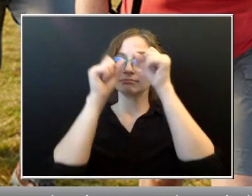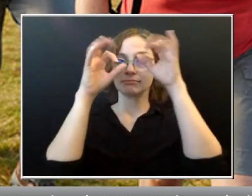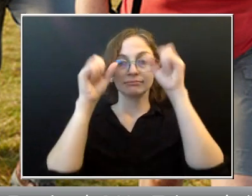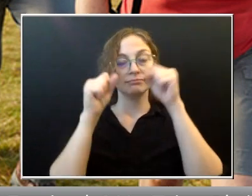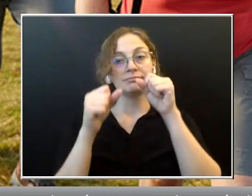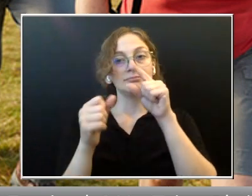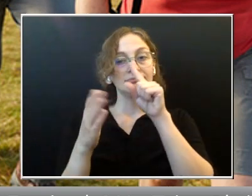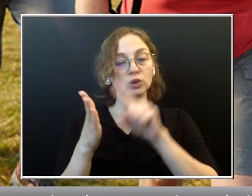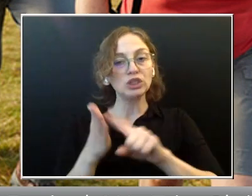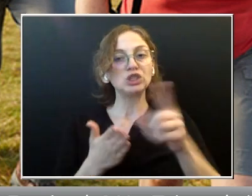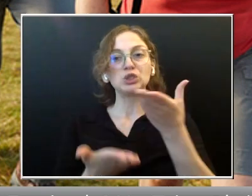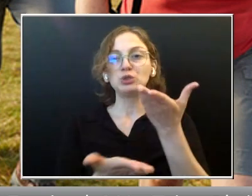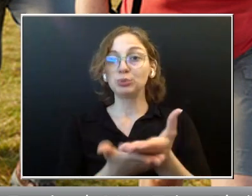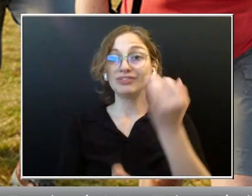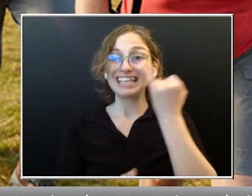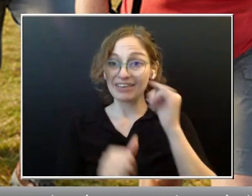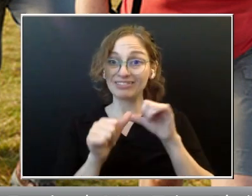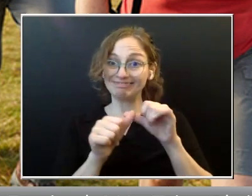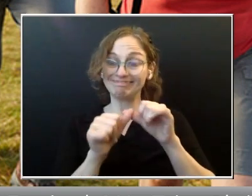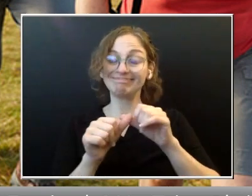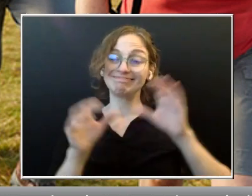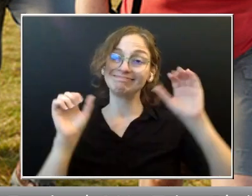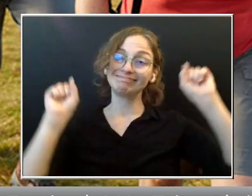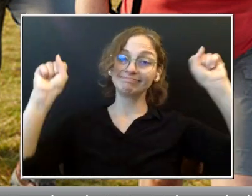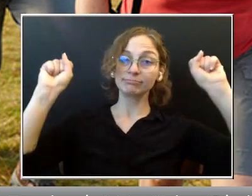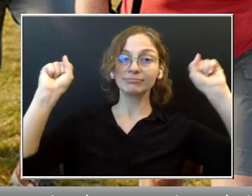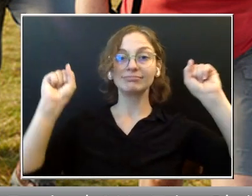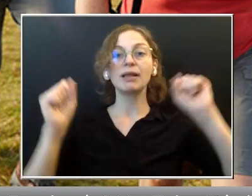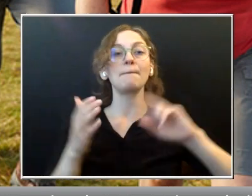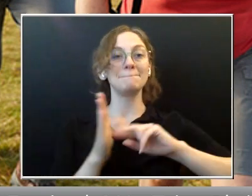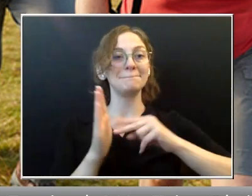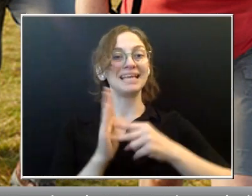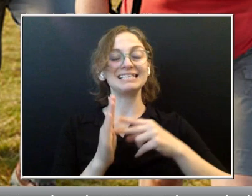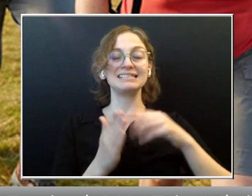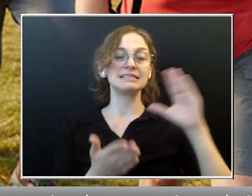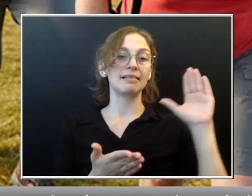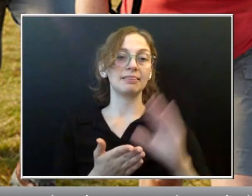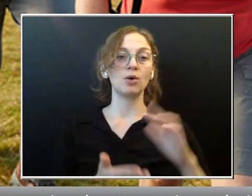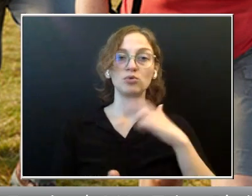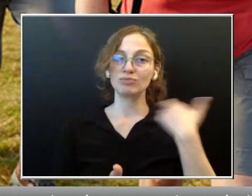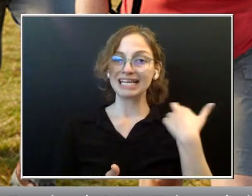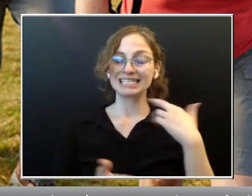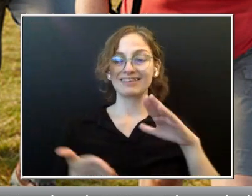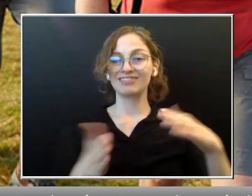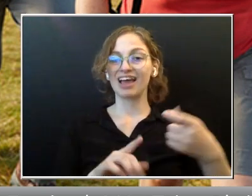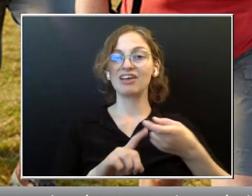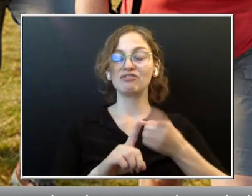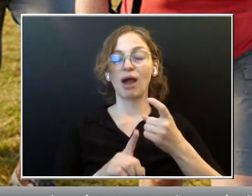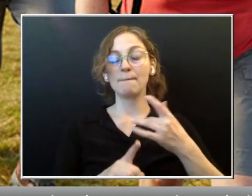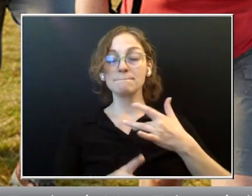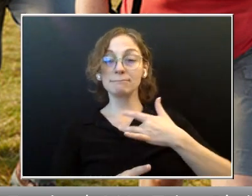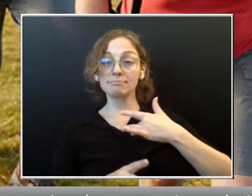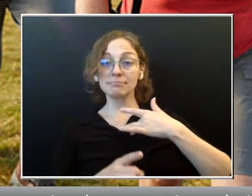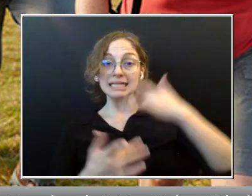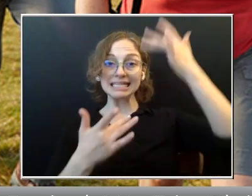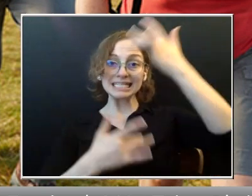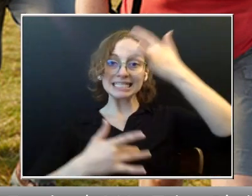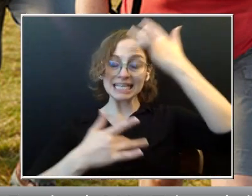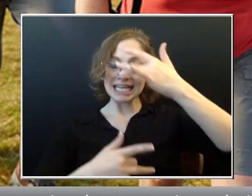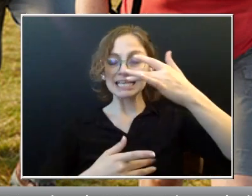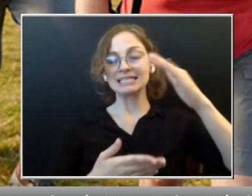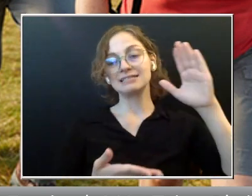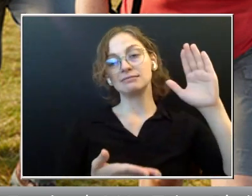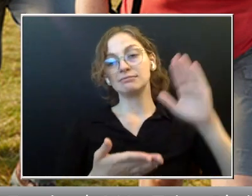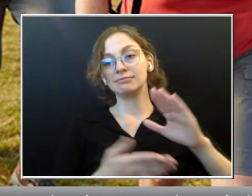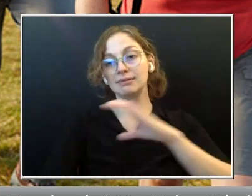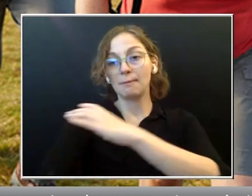lowers your risk of dying from cardiovascular disease, lowers your risk of developing hypertension, it gives you brain health benefits, reduces